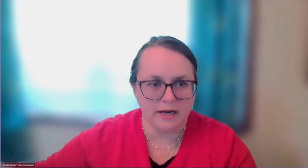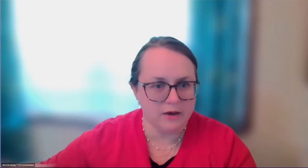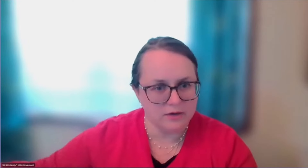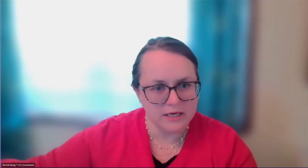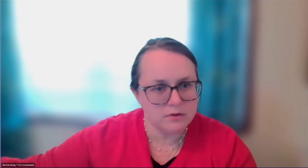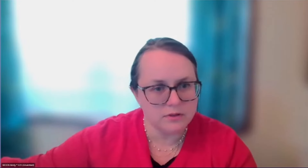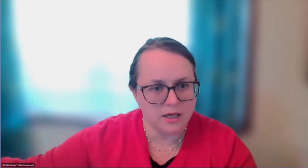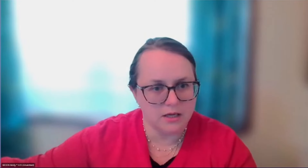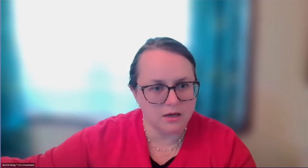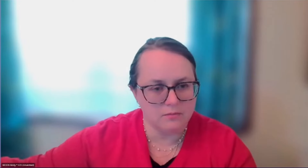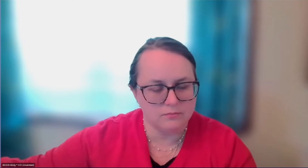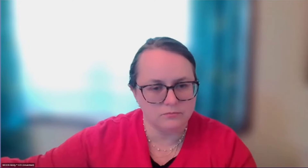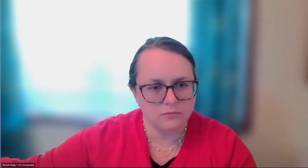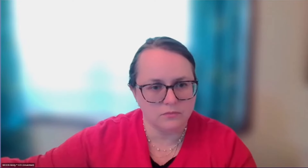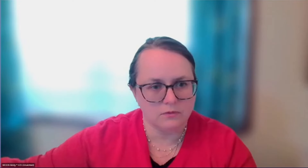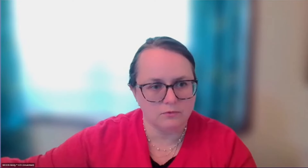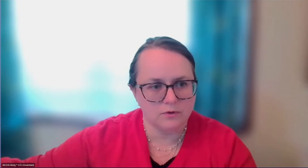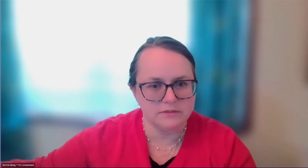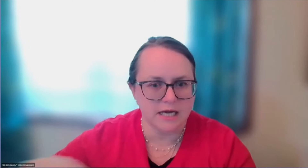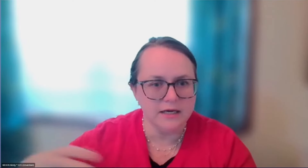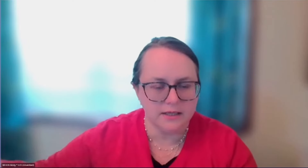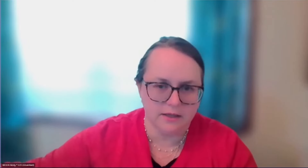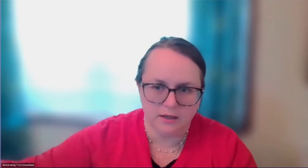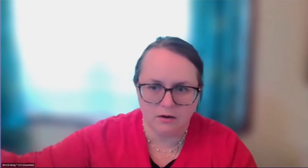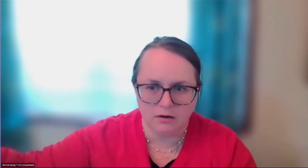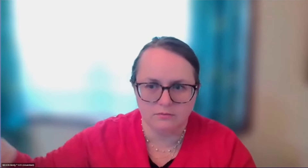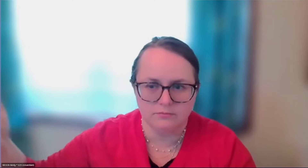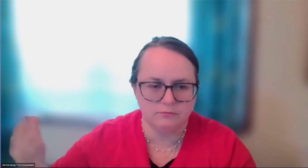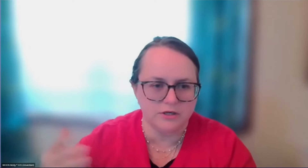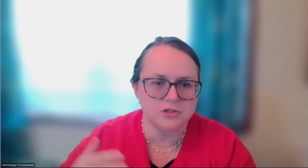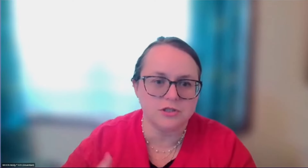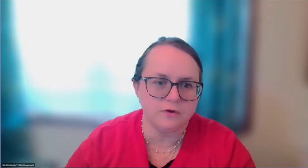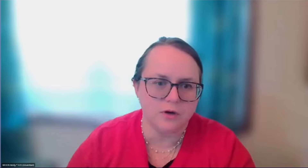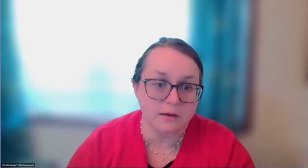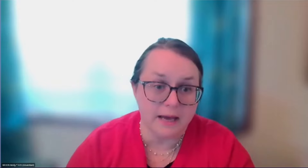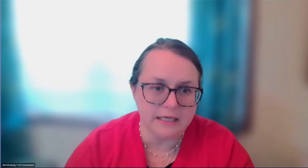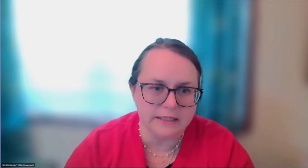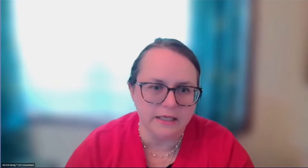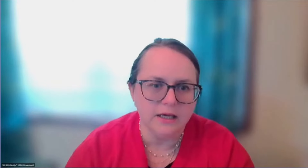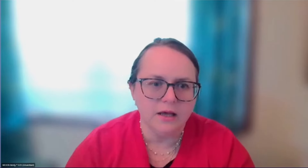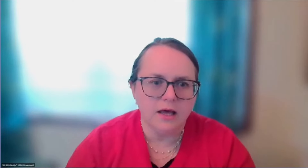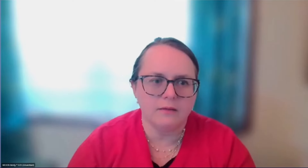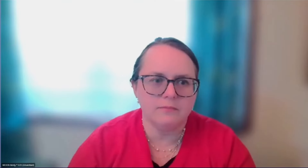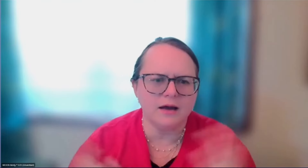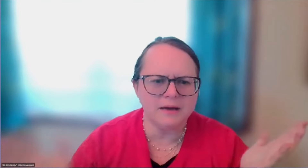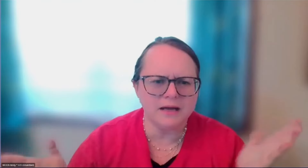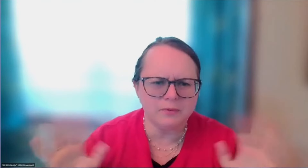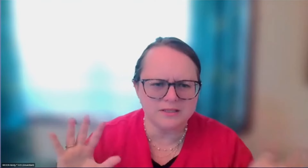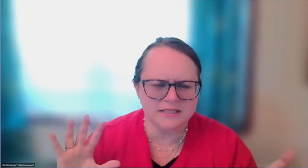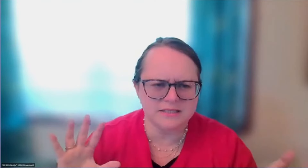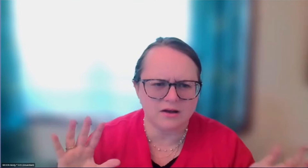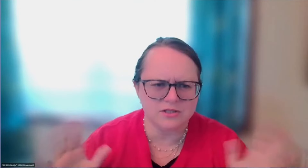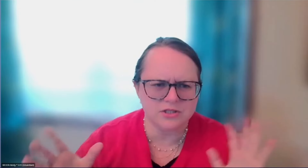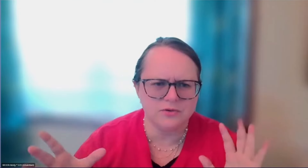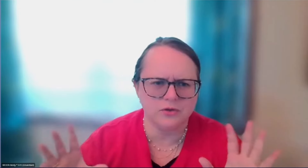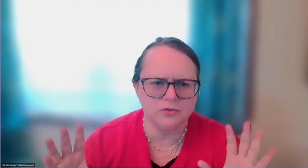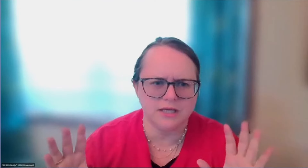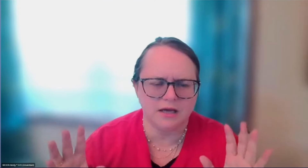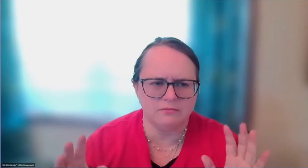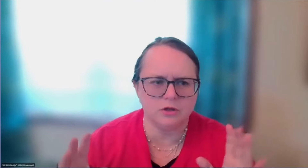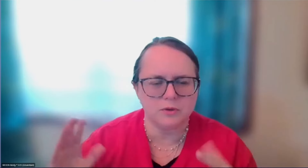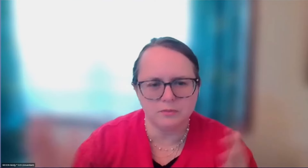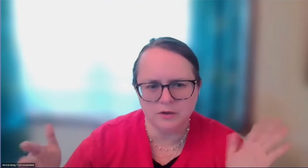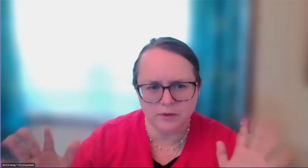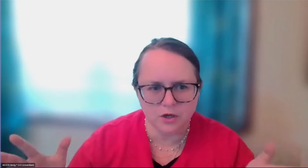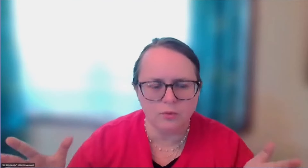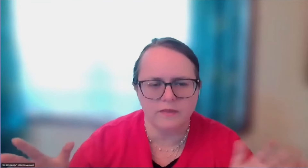to the right county where they reside, and they are registered to vote automatically. The automatic process also